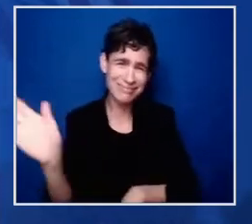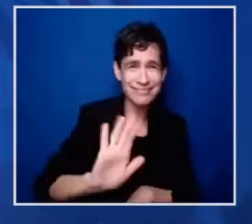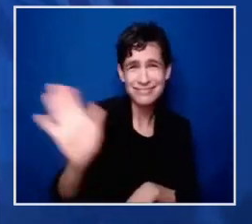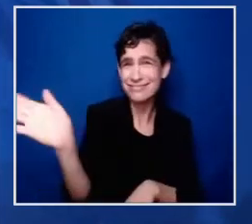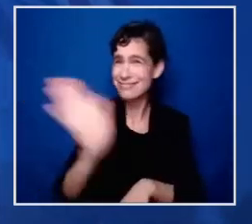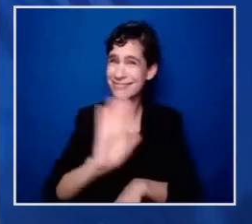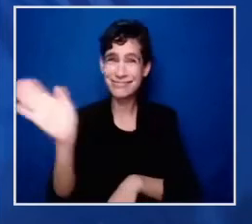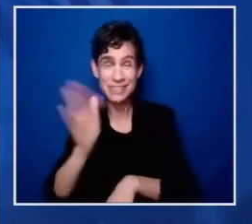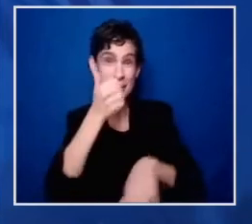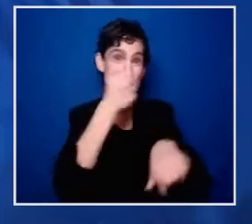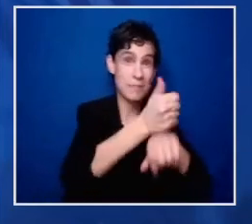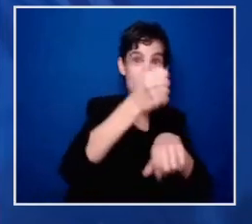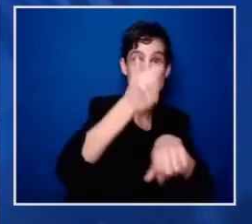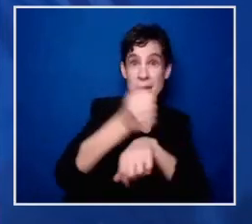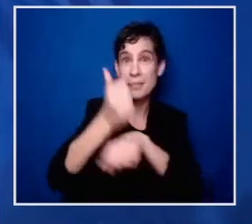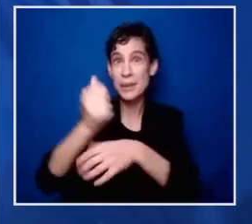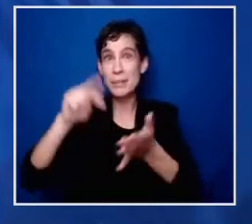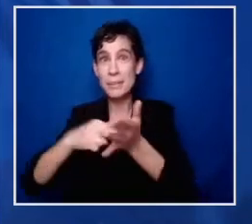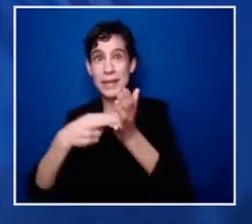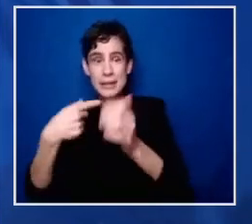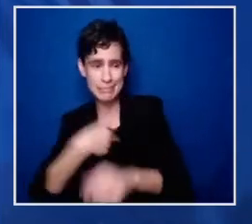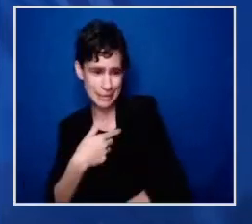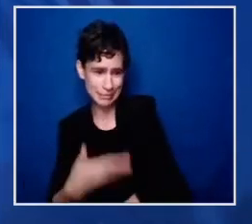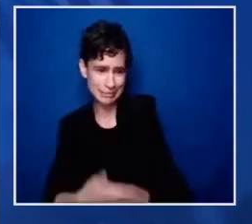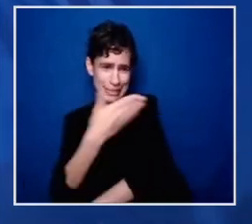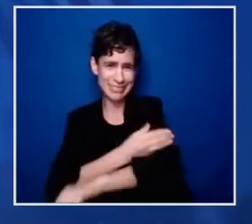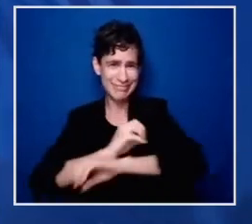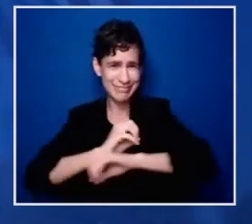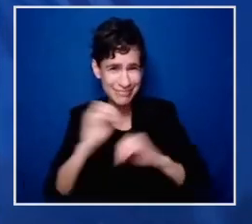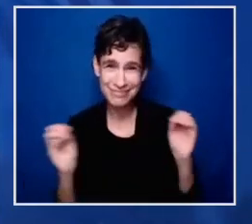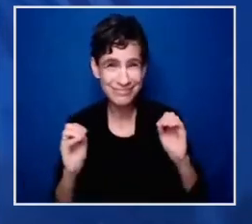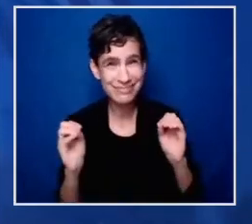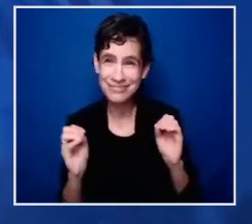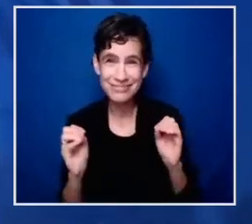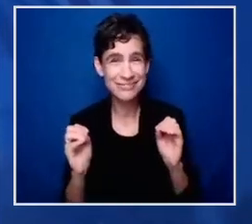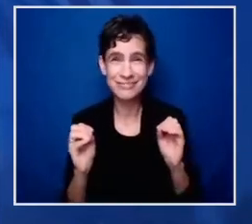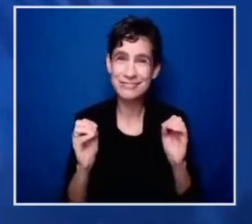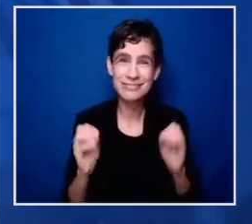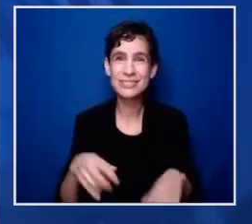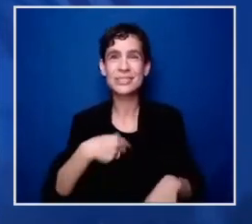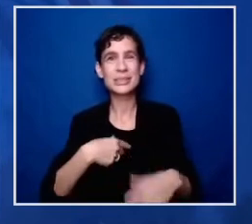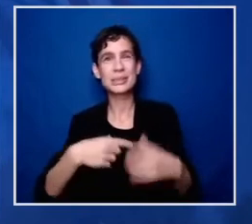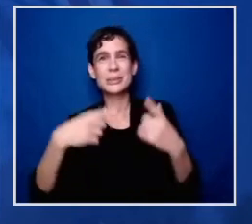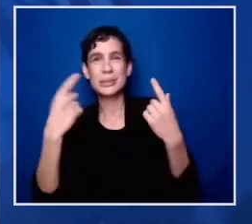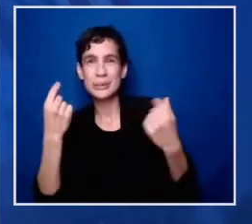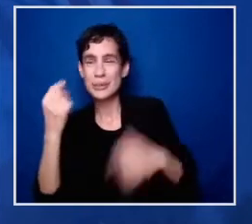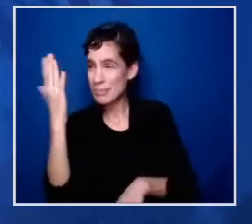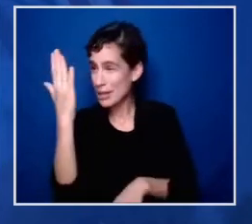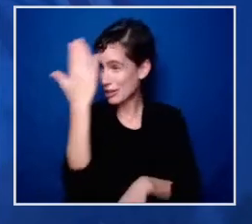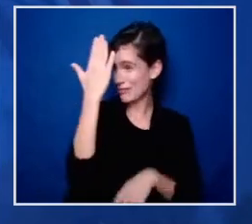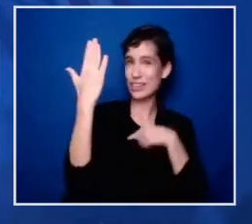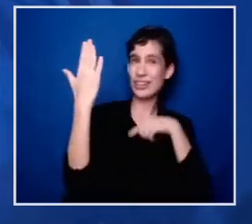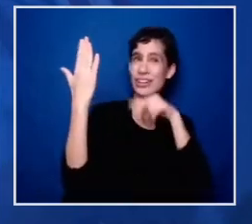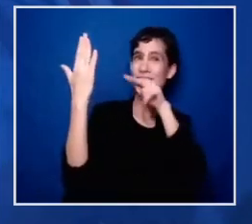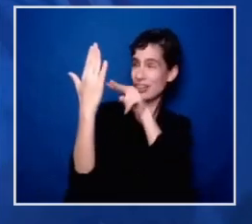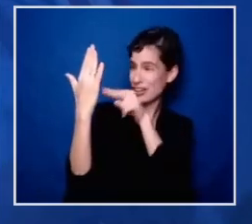nowhere. I'm just gonna look in the mirror and